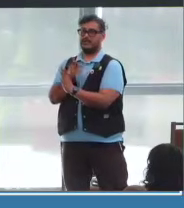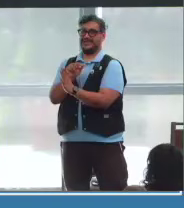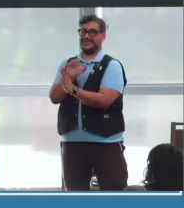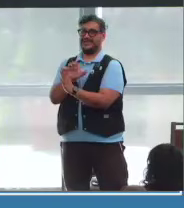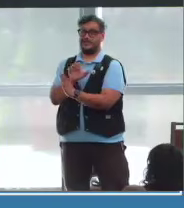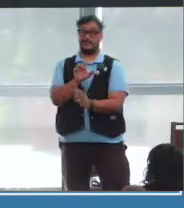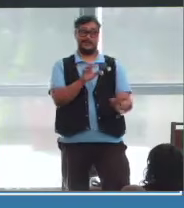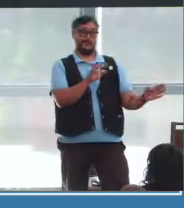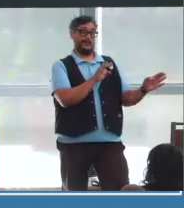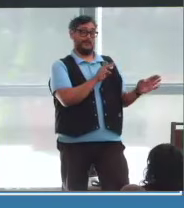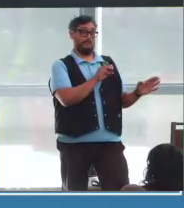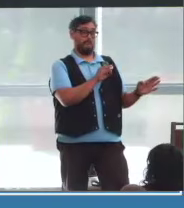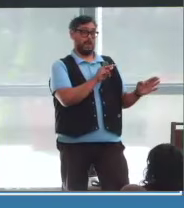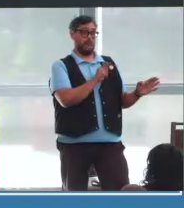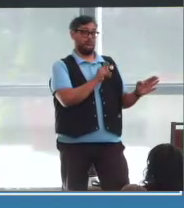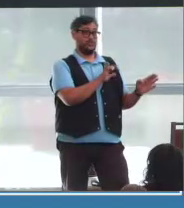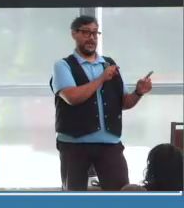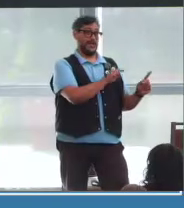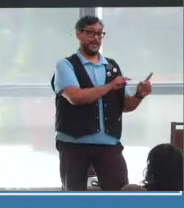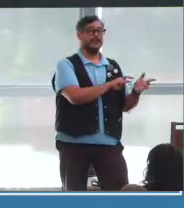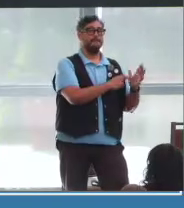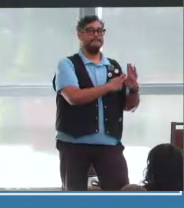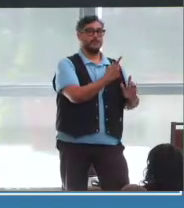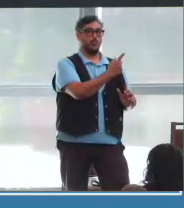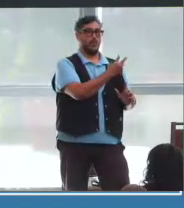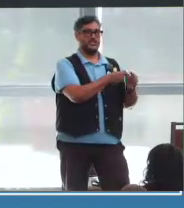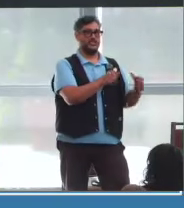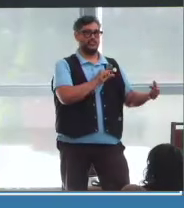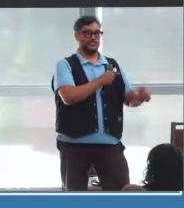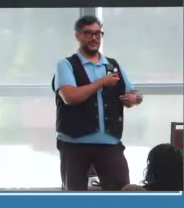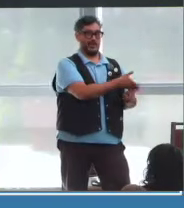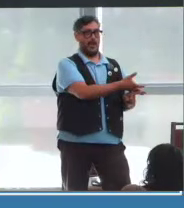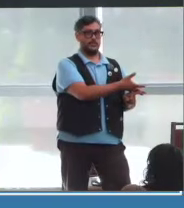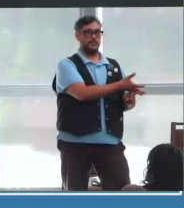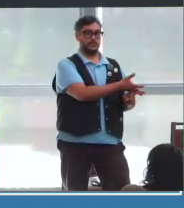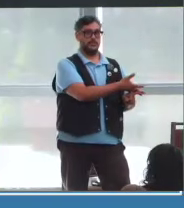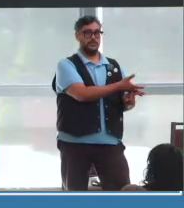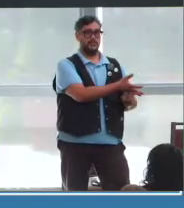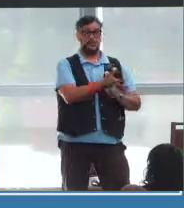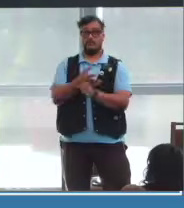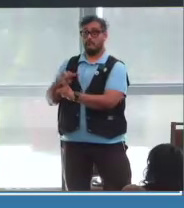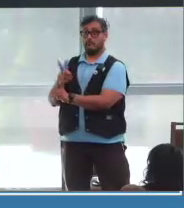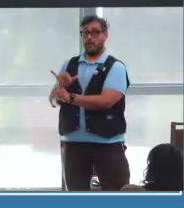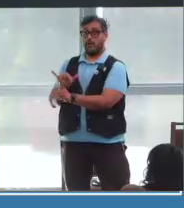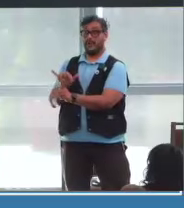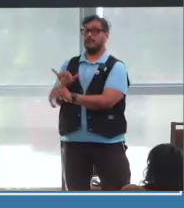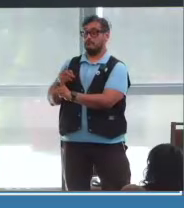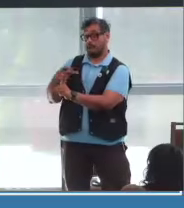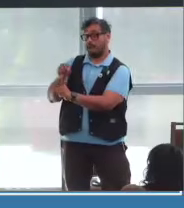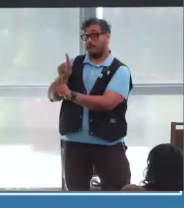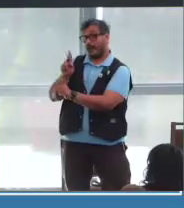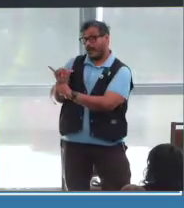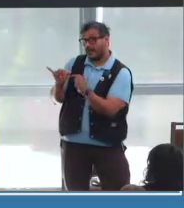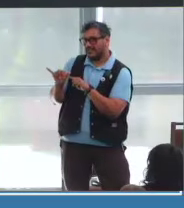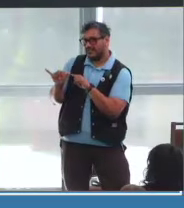And monogenic lupus is when it's from one gene. And polygenic lupus is when you have